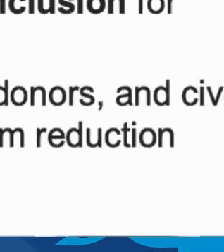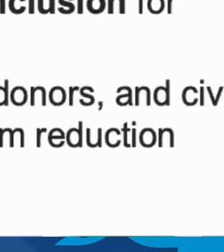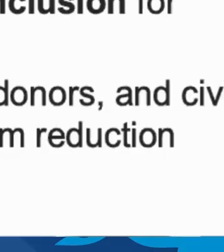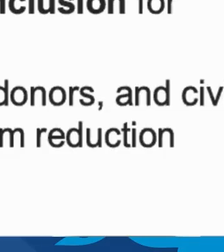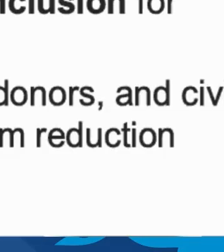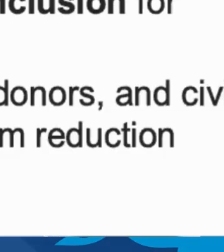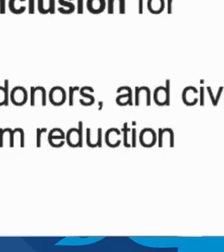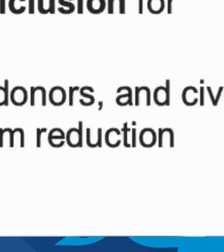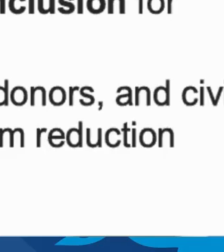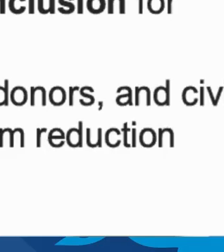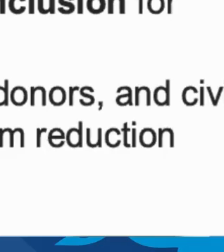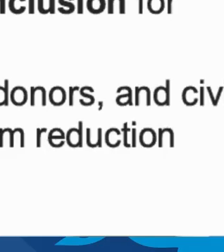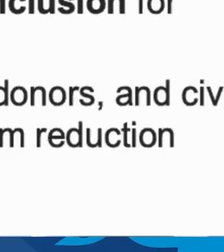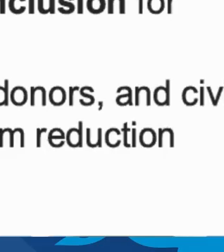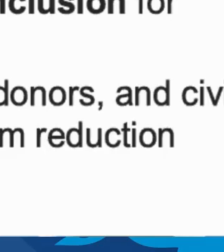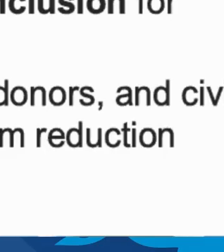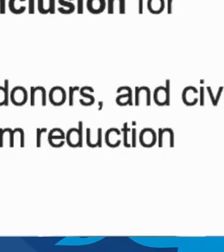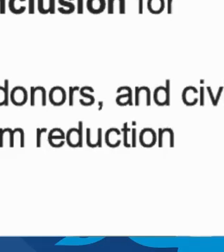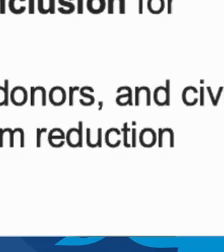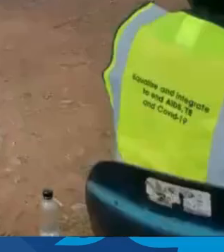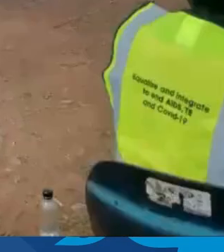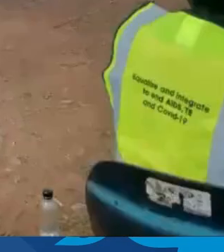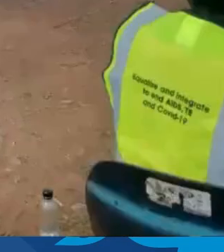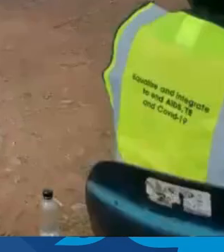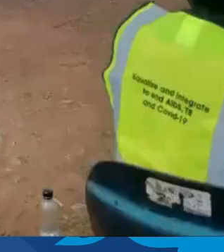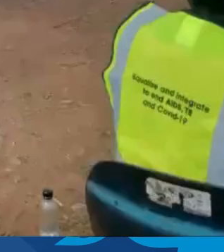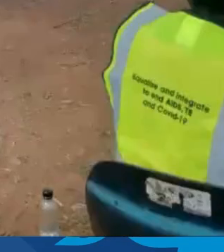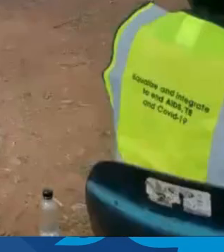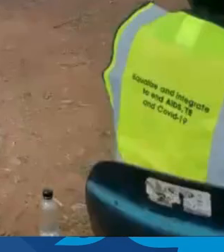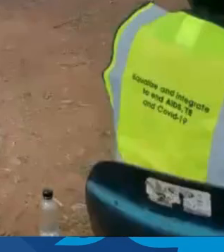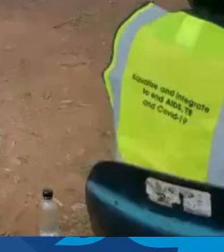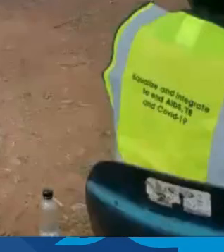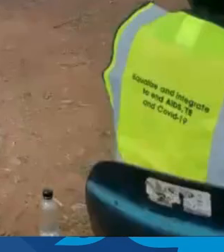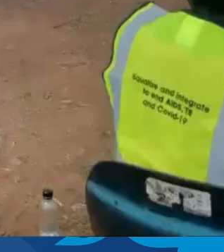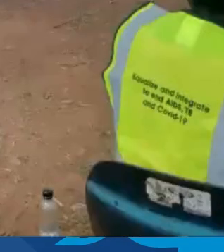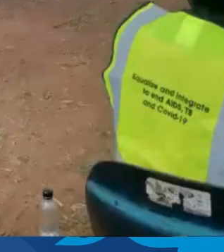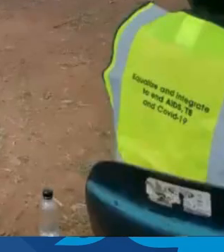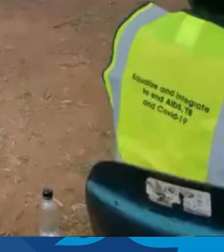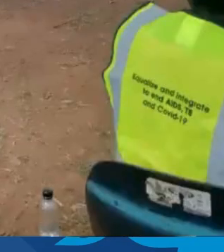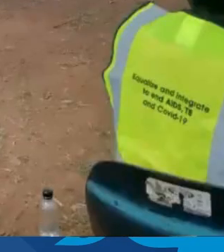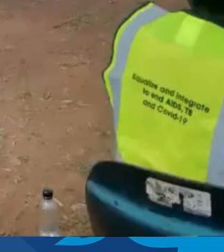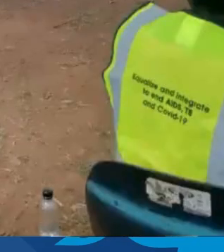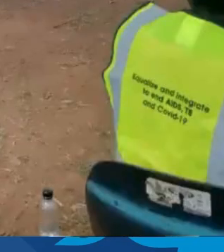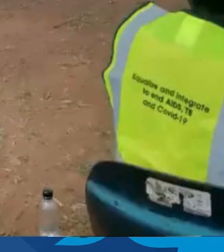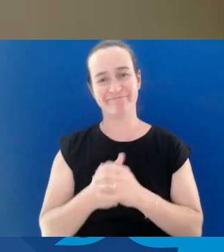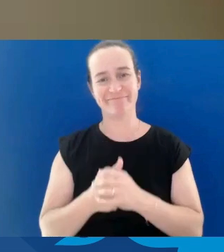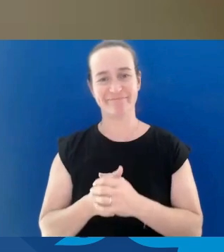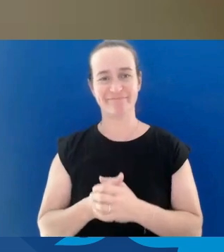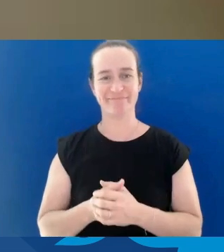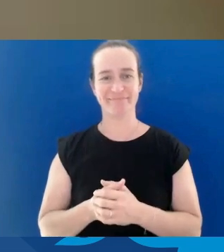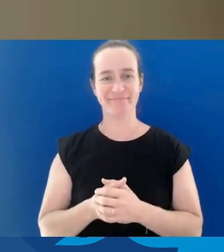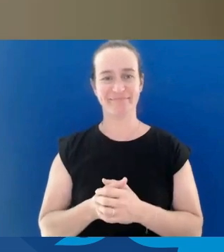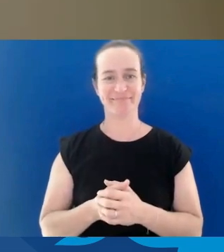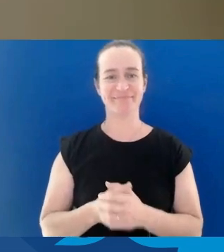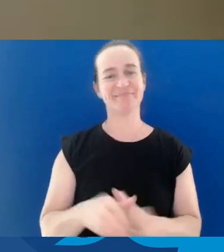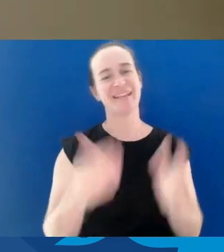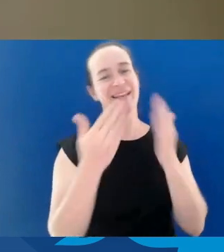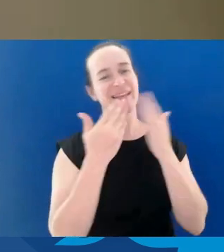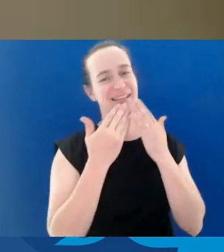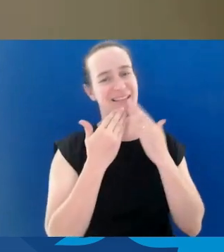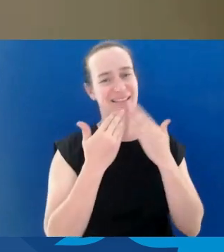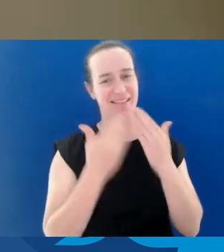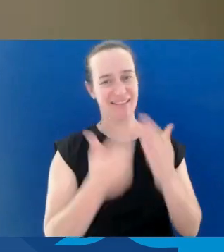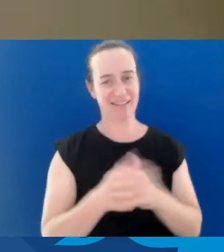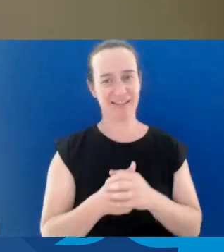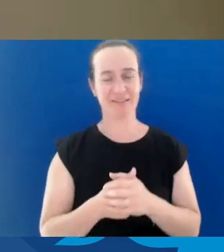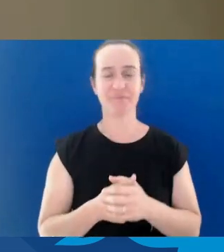scaling up of the harm reduction services. I'll later continue, Yolande. Thank you very much. Reginald, thank you so much. And